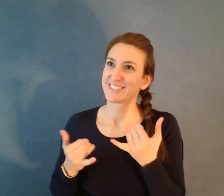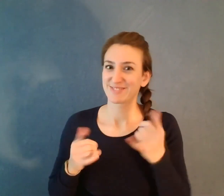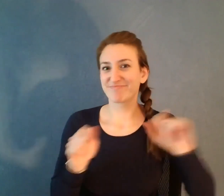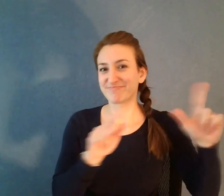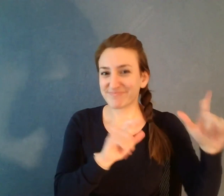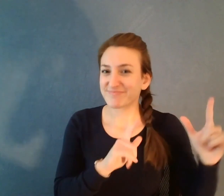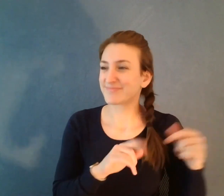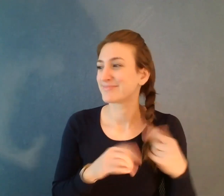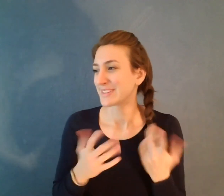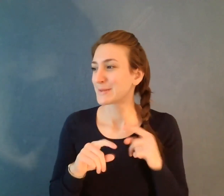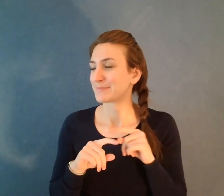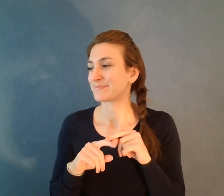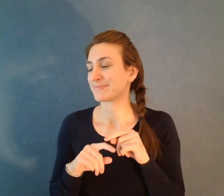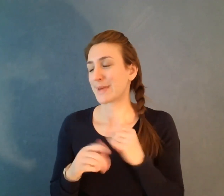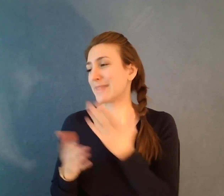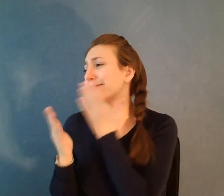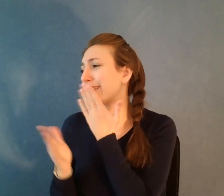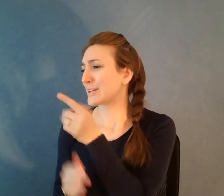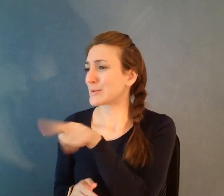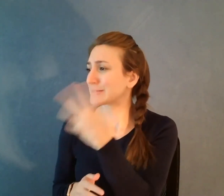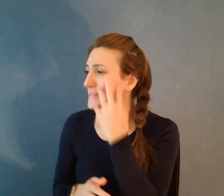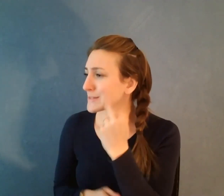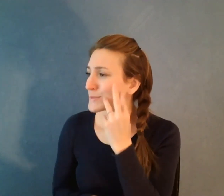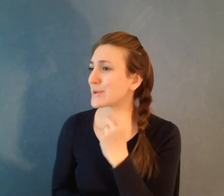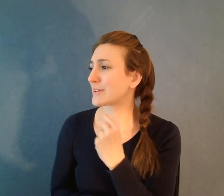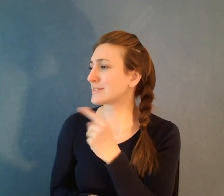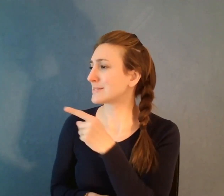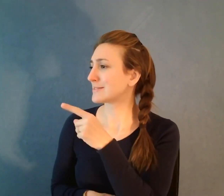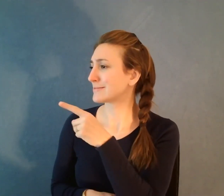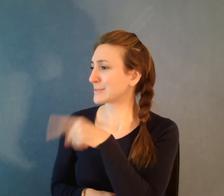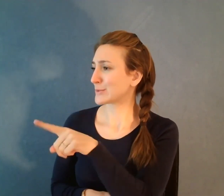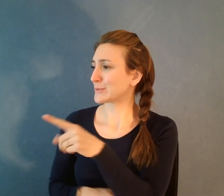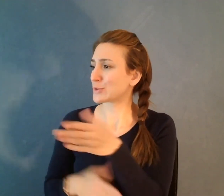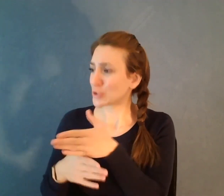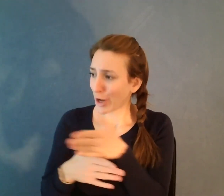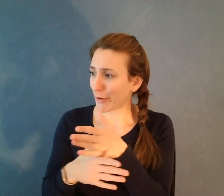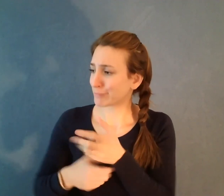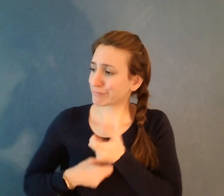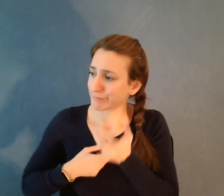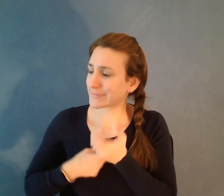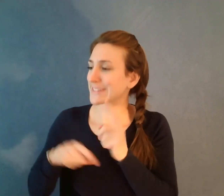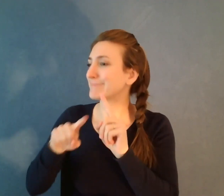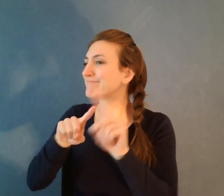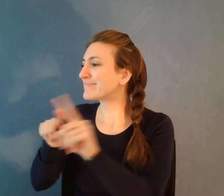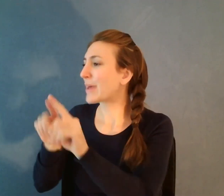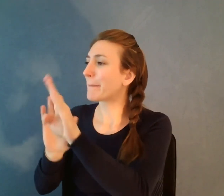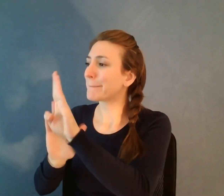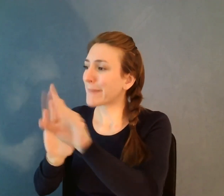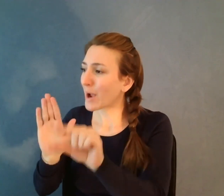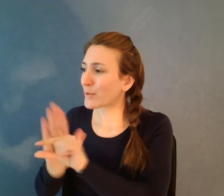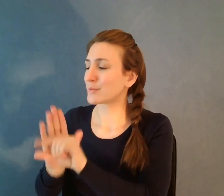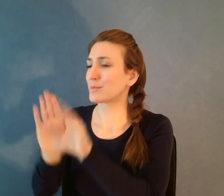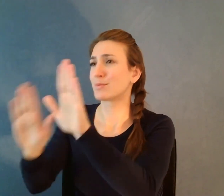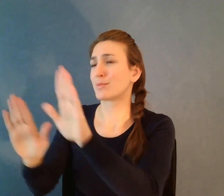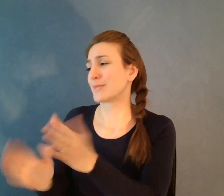of what you're talking about, sharing your experiences for all of us here who might have different backgrounds. So thank you so much. And I will turn it over to